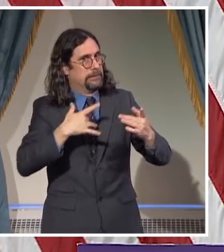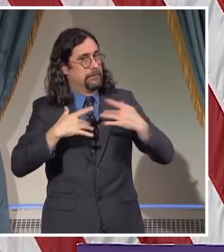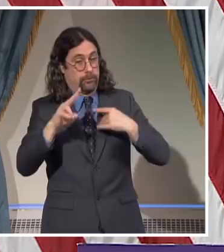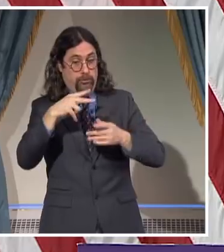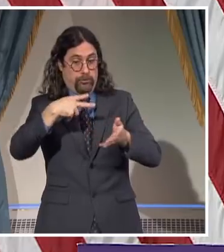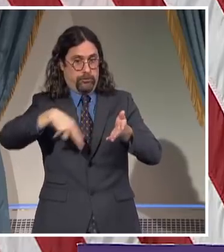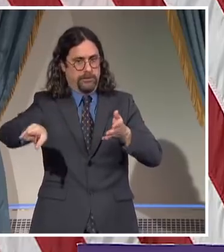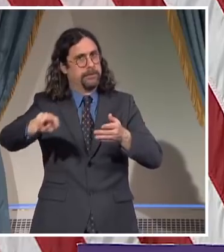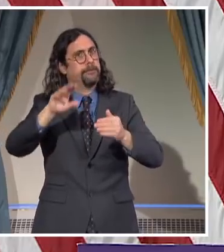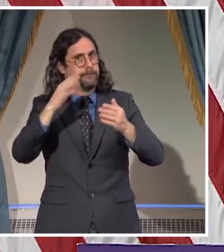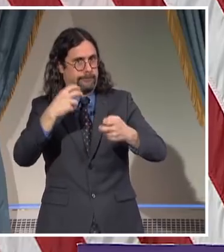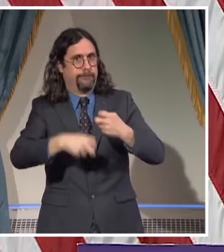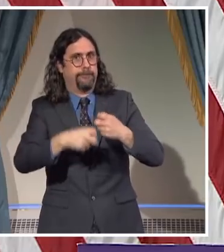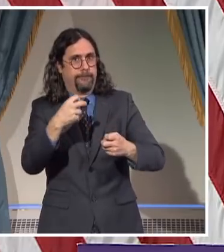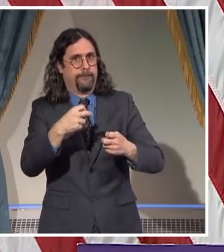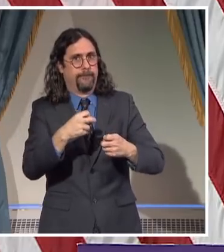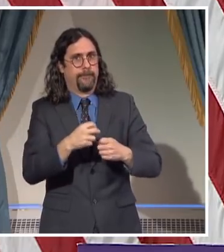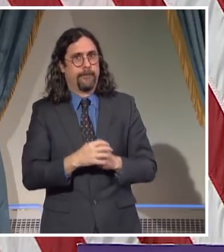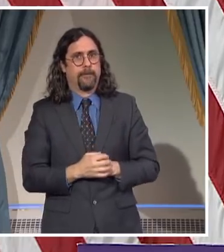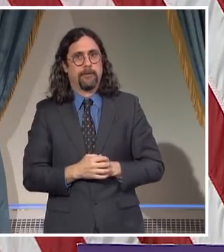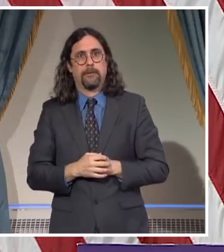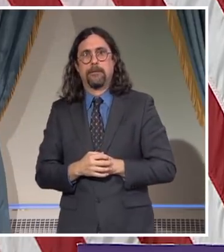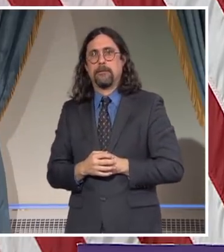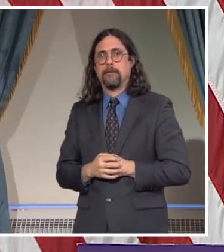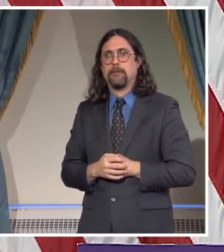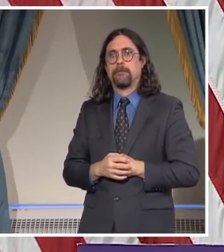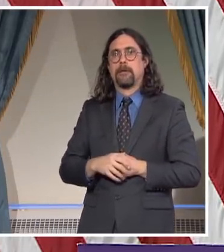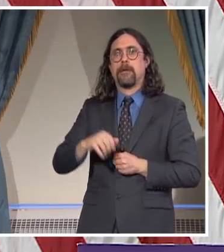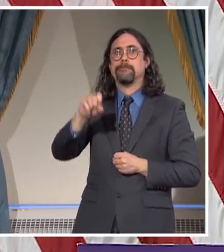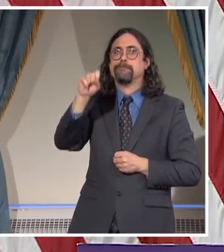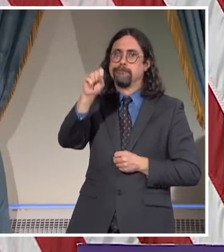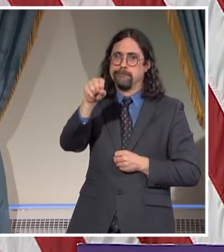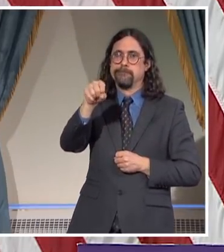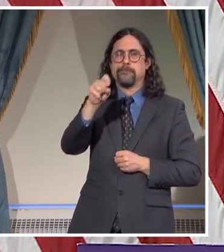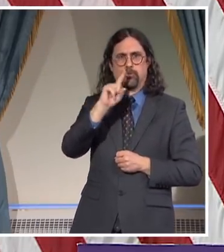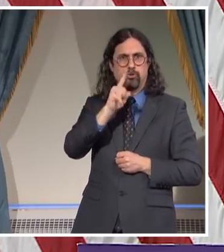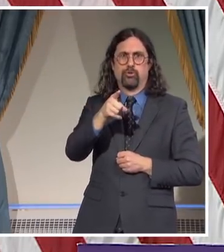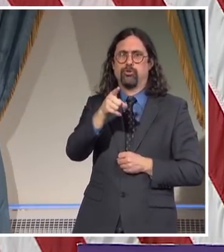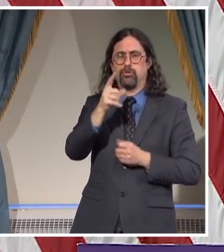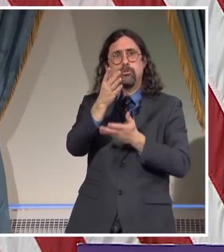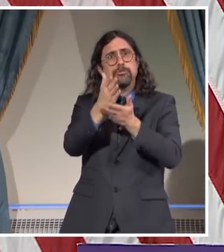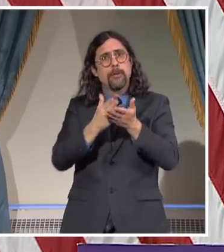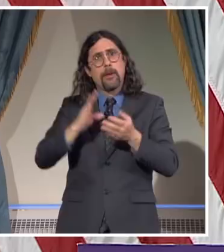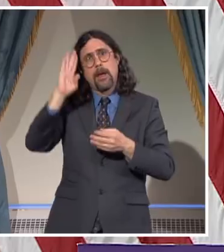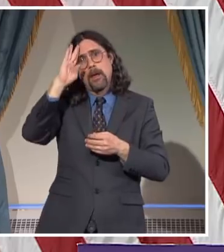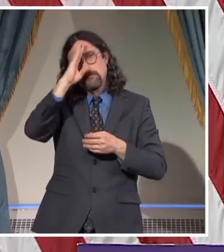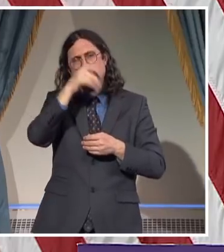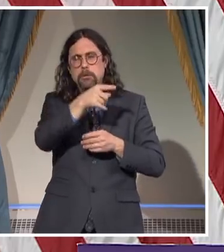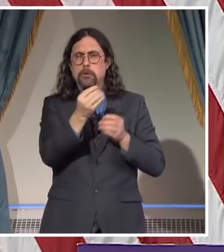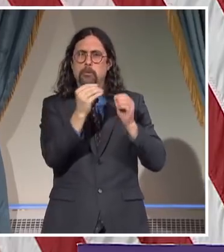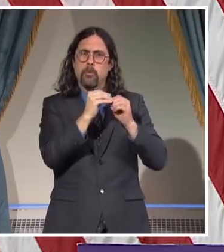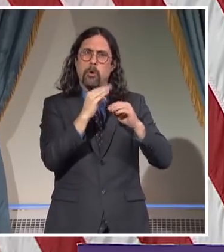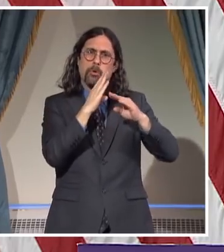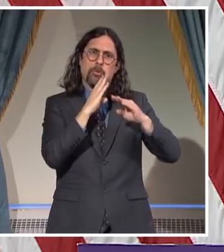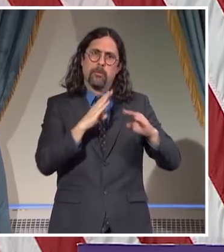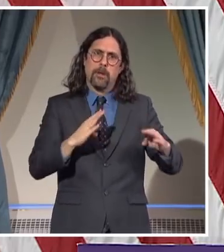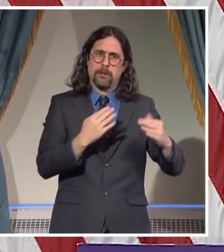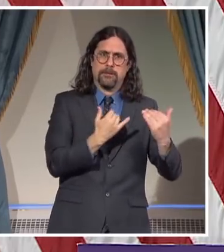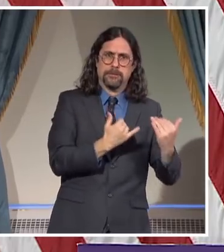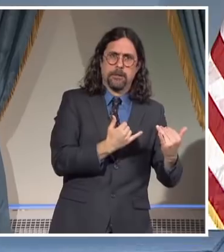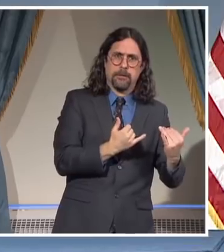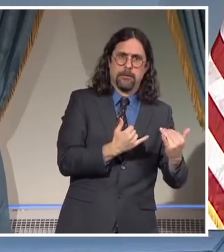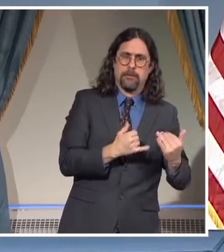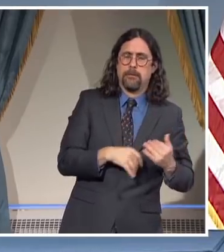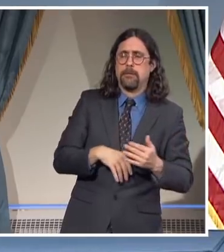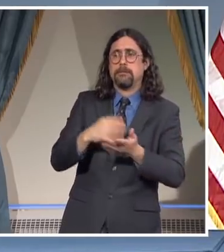activity, others less. I think over time that will even out a lot more. But I think it'll be a different experience depending on where you go. Go